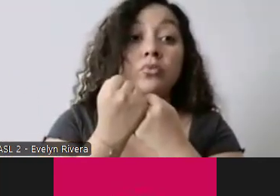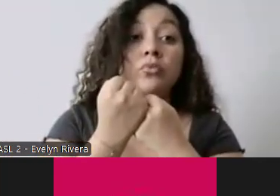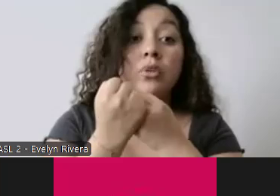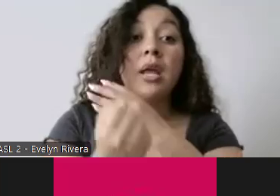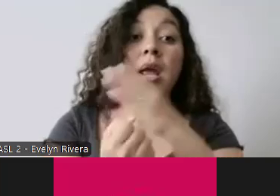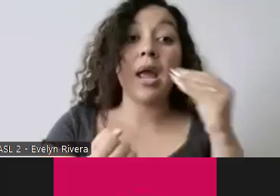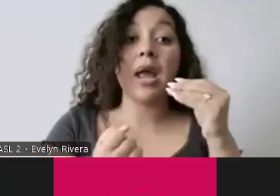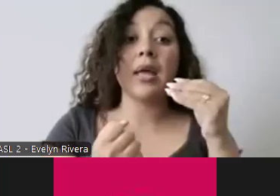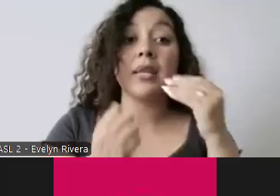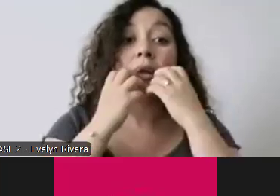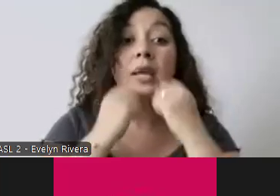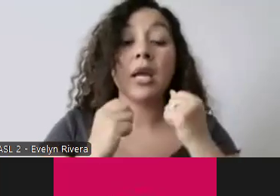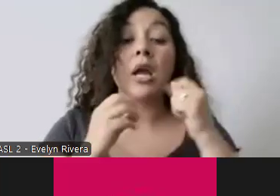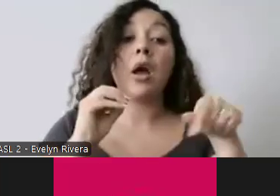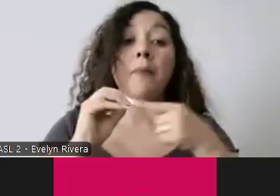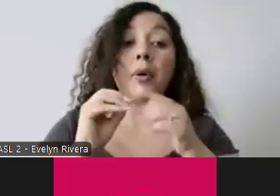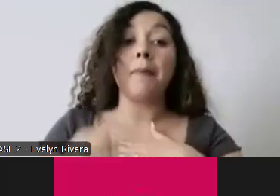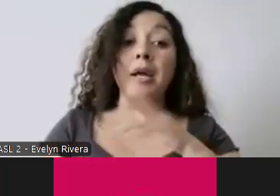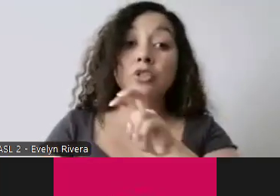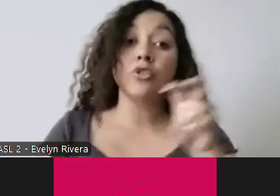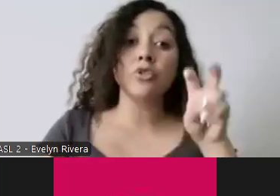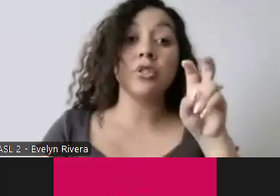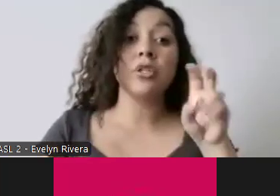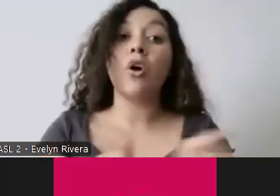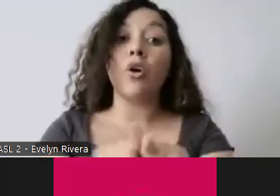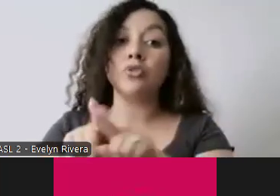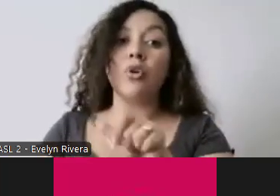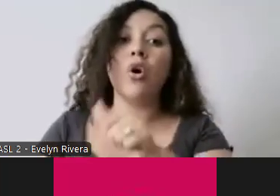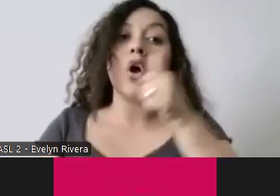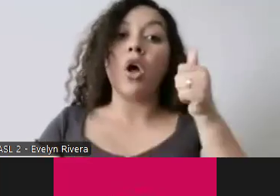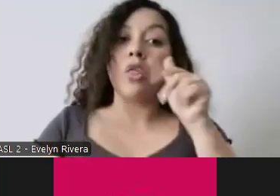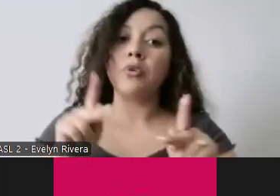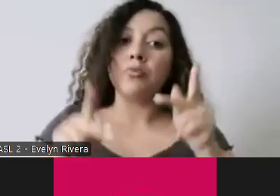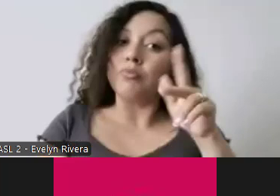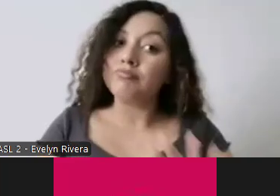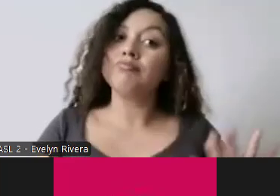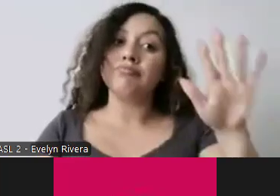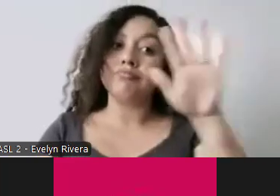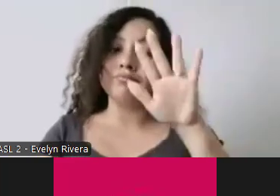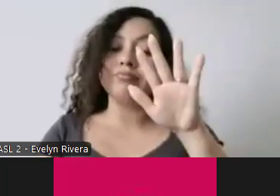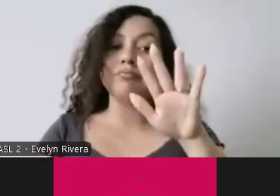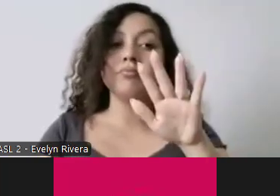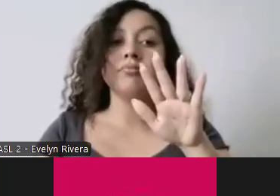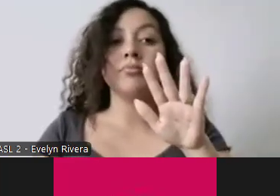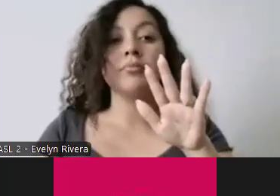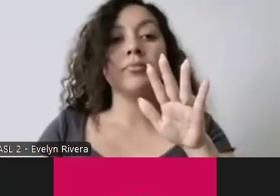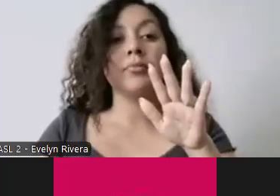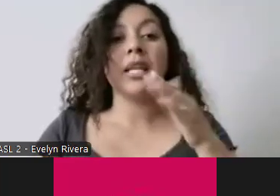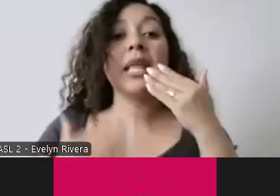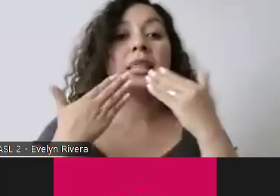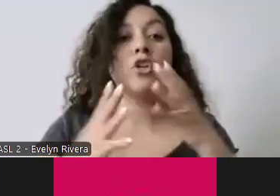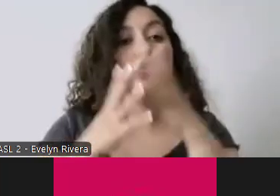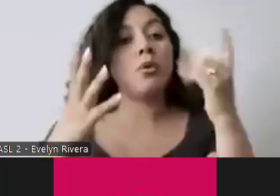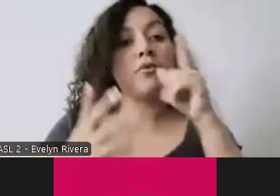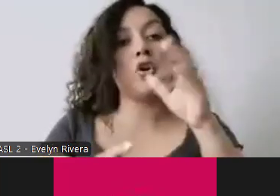invalidating my journeys, as well as the many caregivers that are out there. Yeah. Thank you for your hard